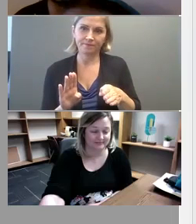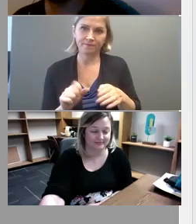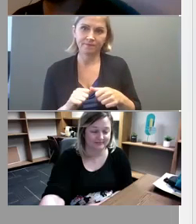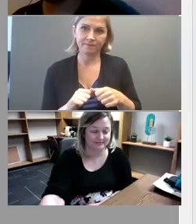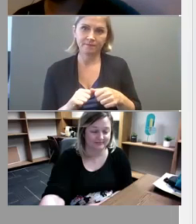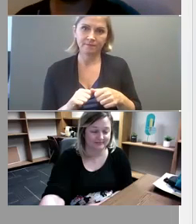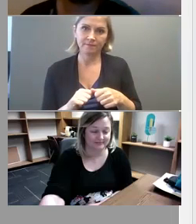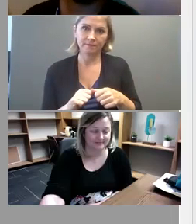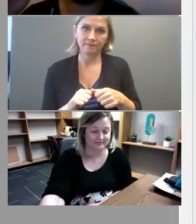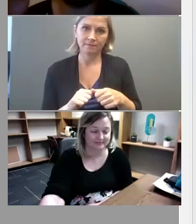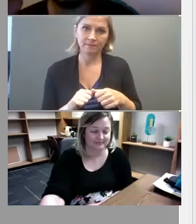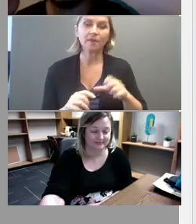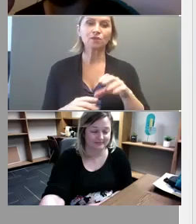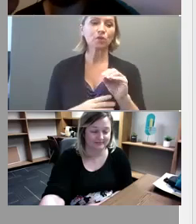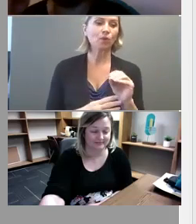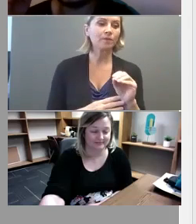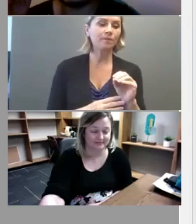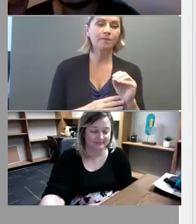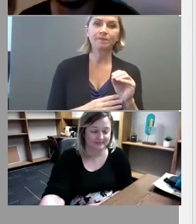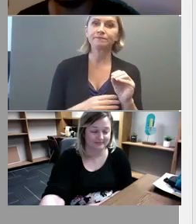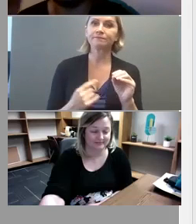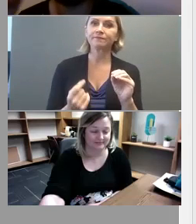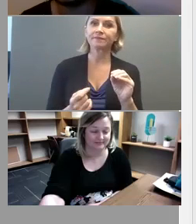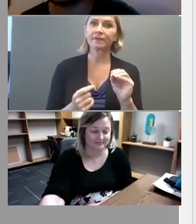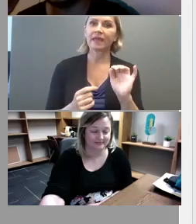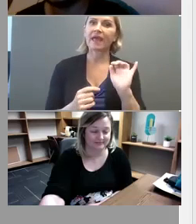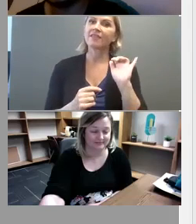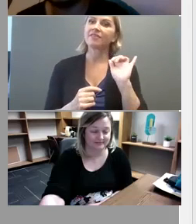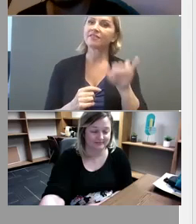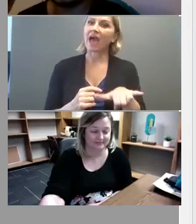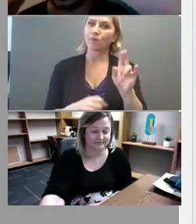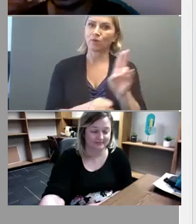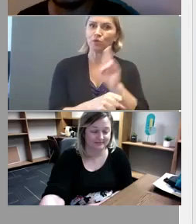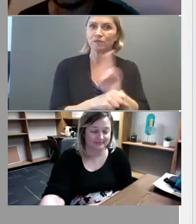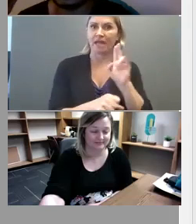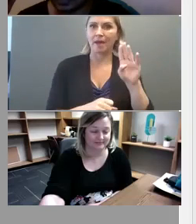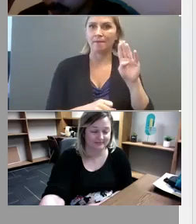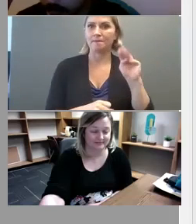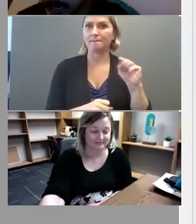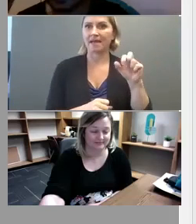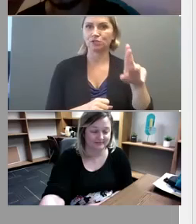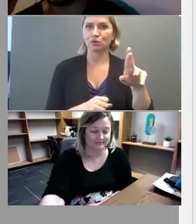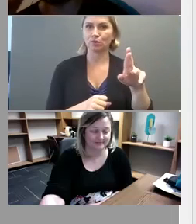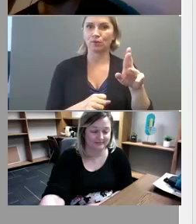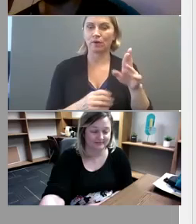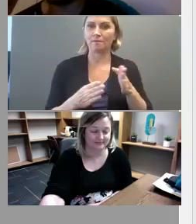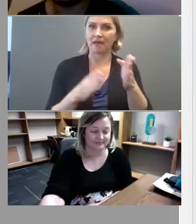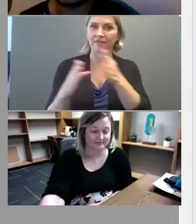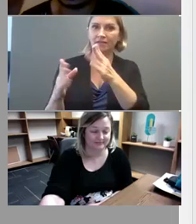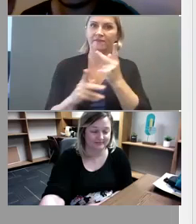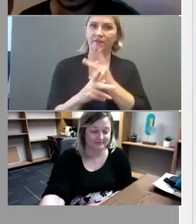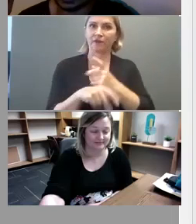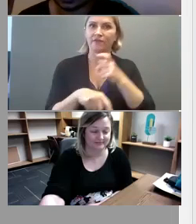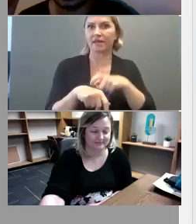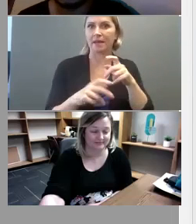Okay, so we basically use master method to quickly figure out the time complexity of a